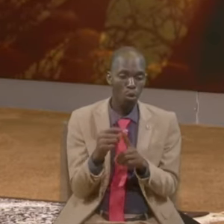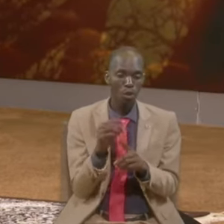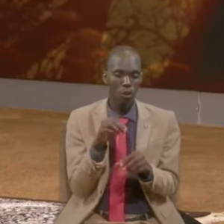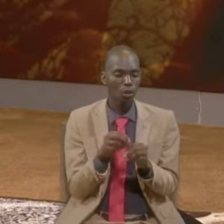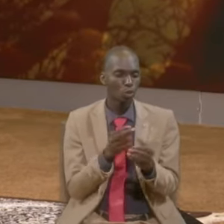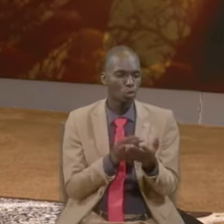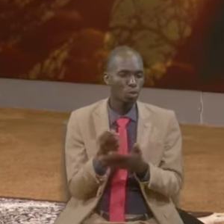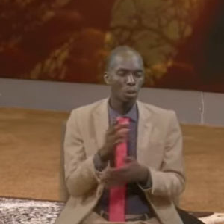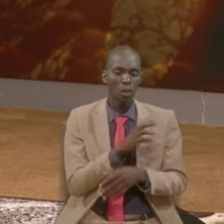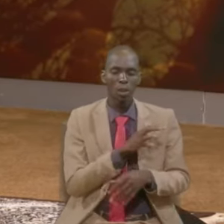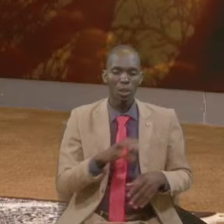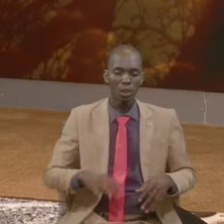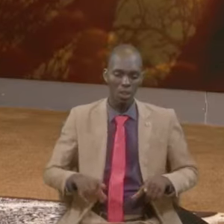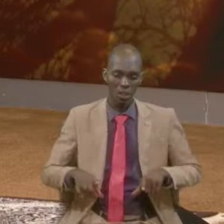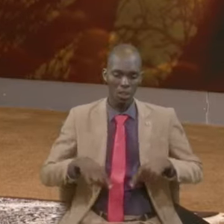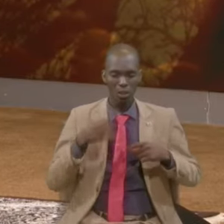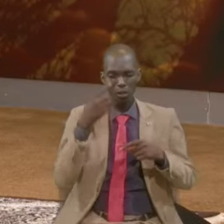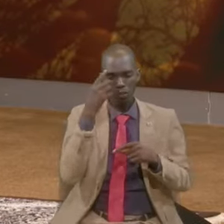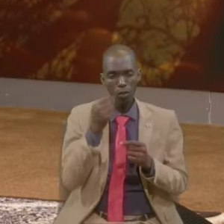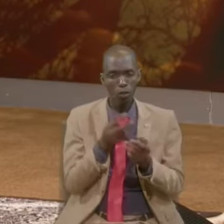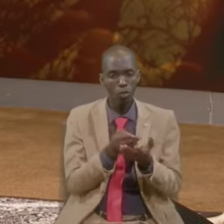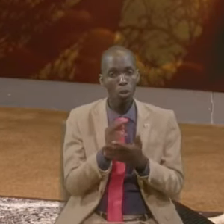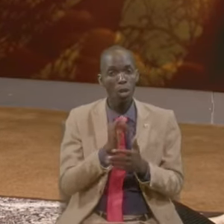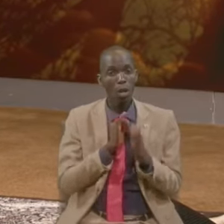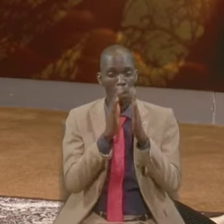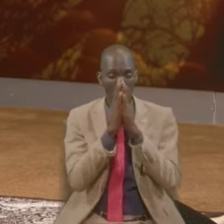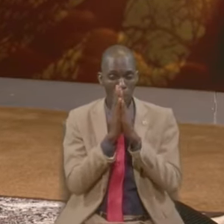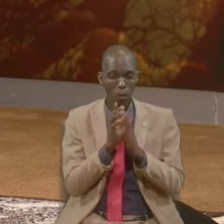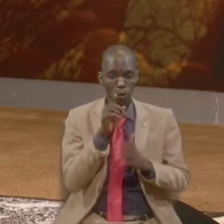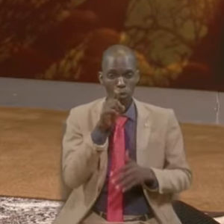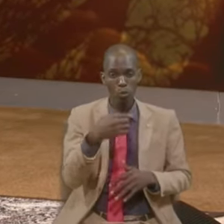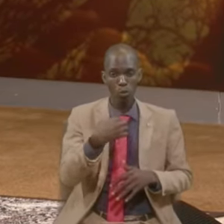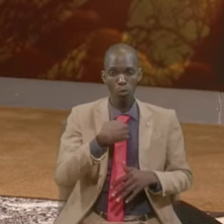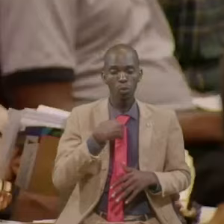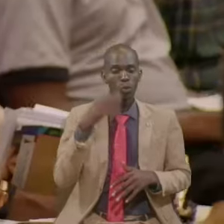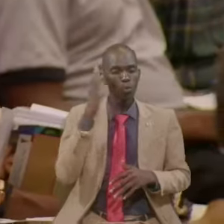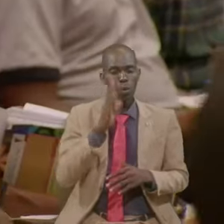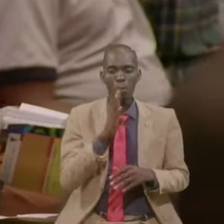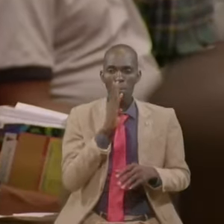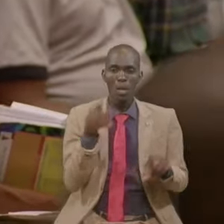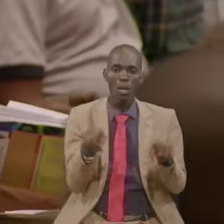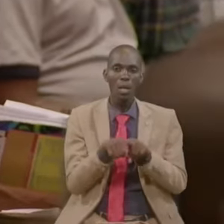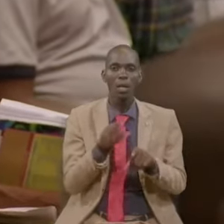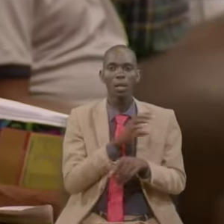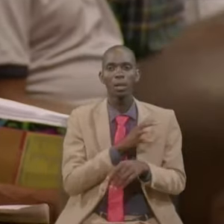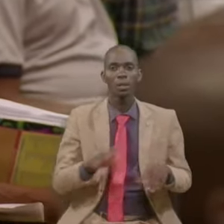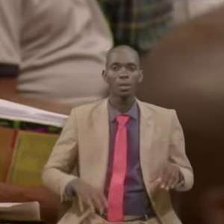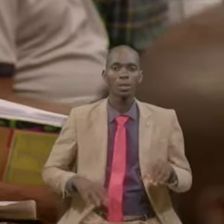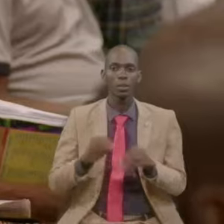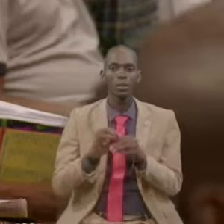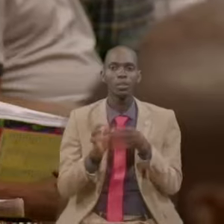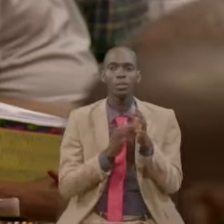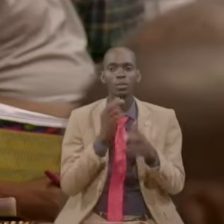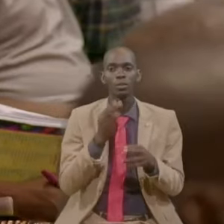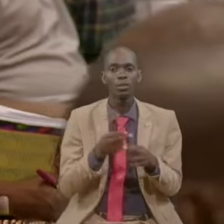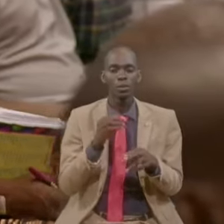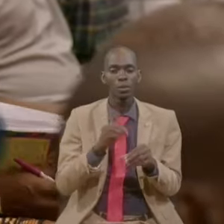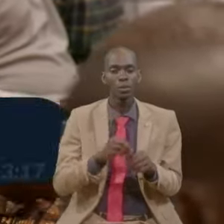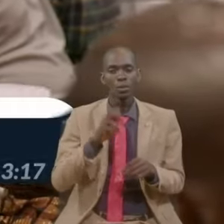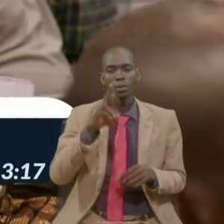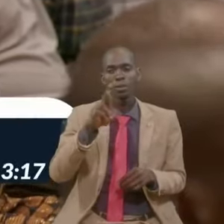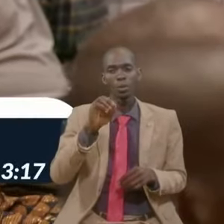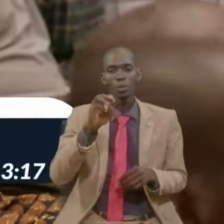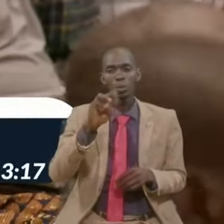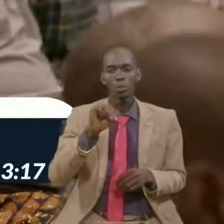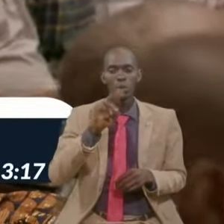the truth. I pray you and I will be like Christ. In Romans chapter 2, reading